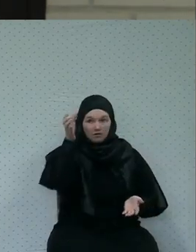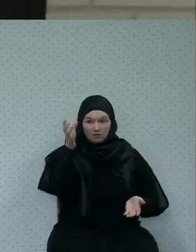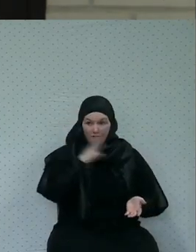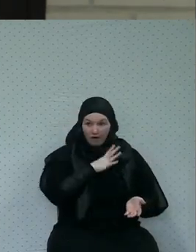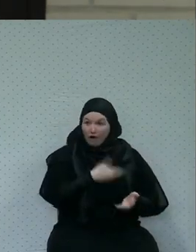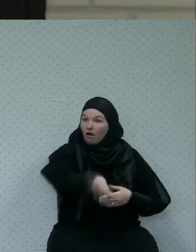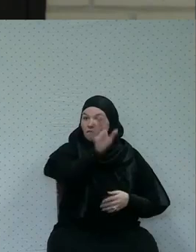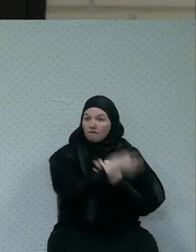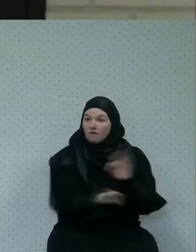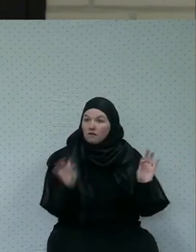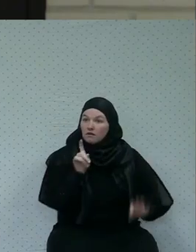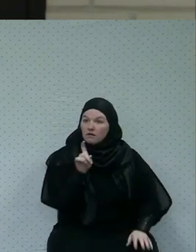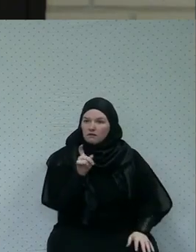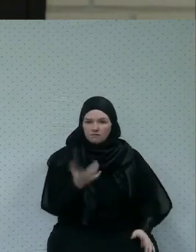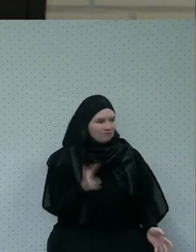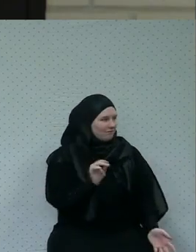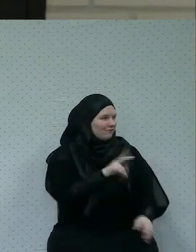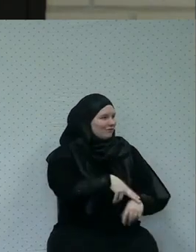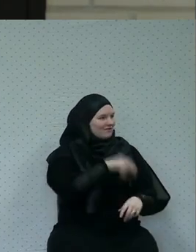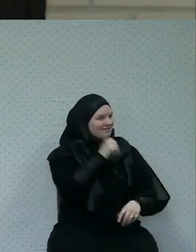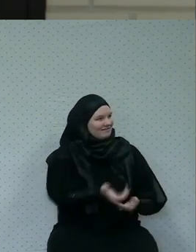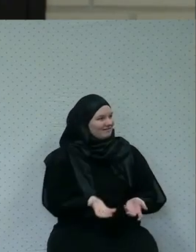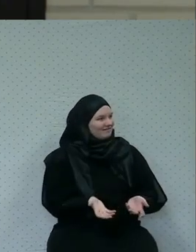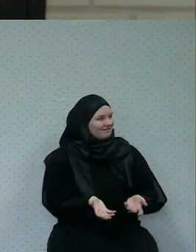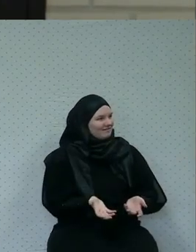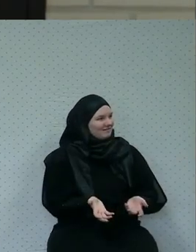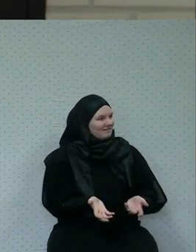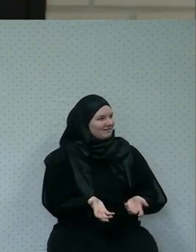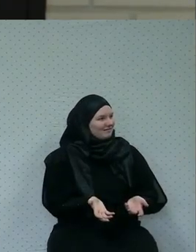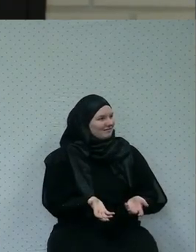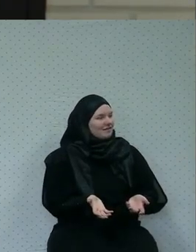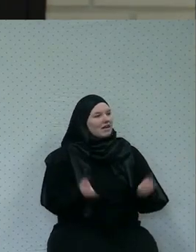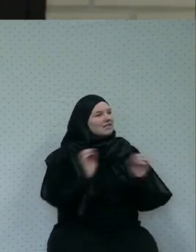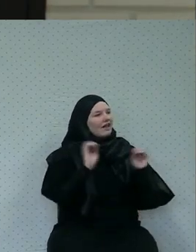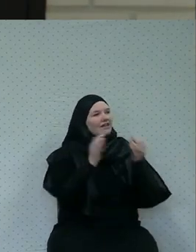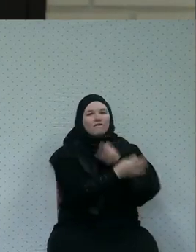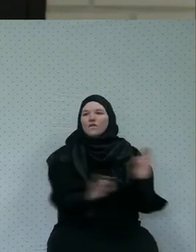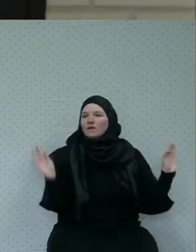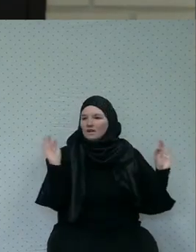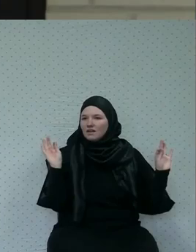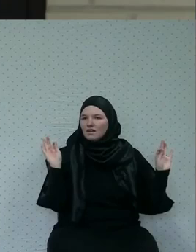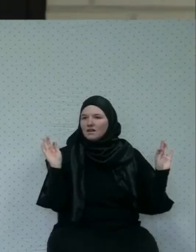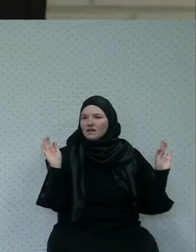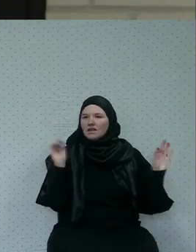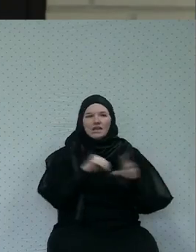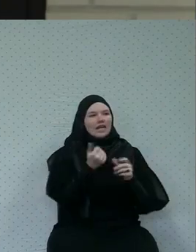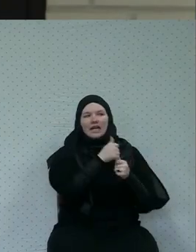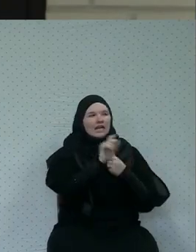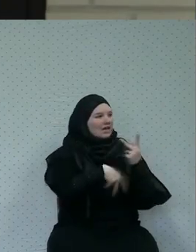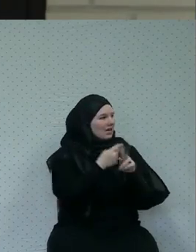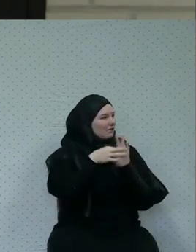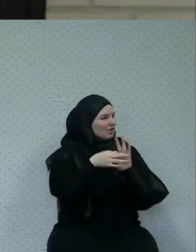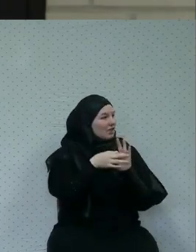go? He wouldn't. There is nothing free in any